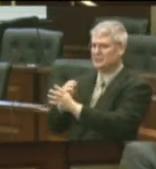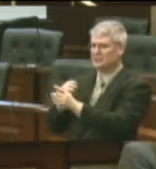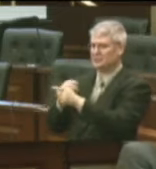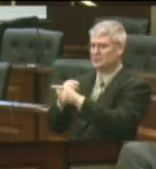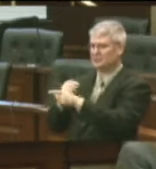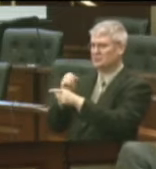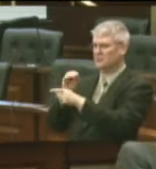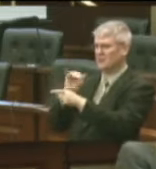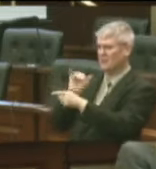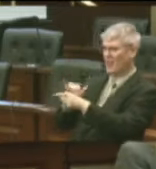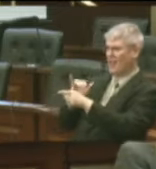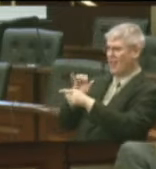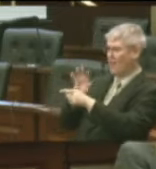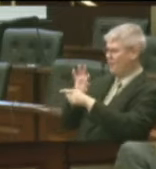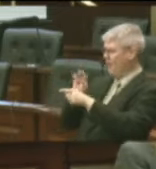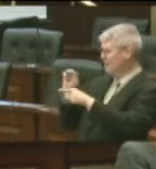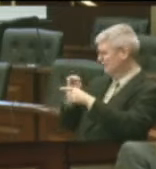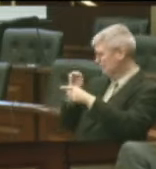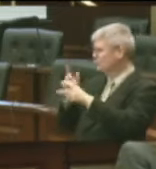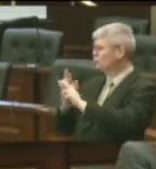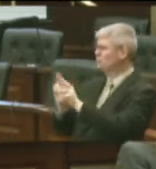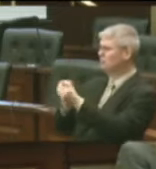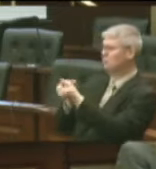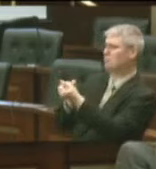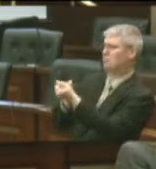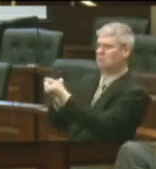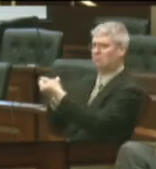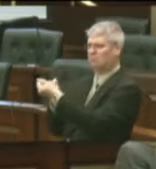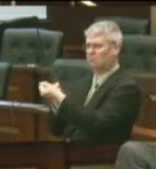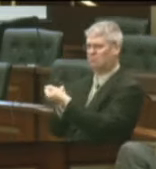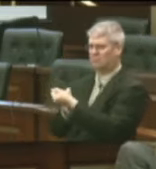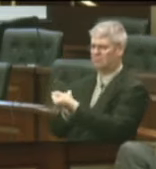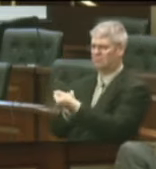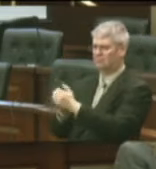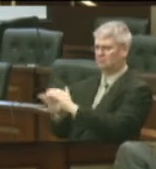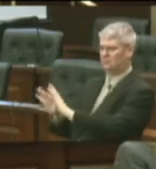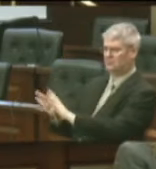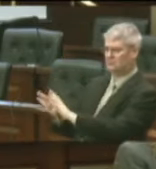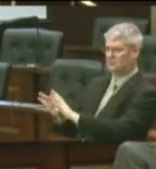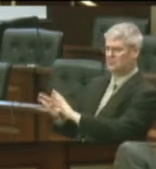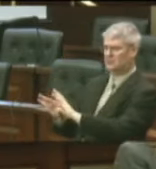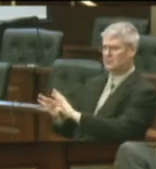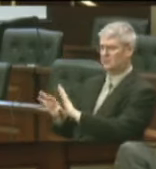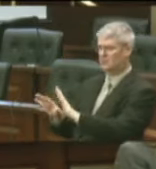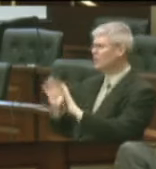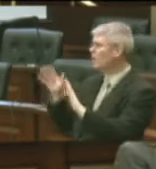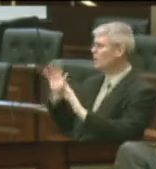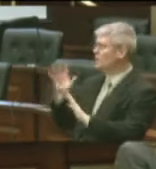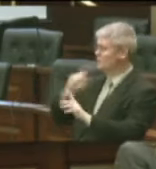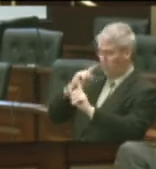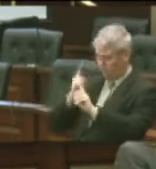of the costs. But everybody's suffering from this thing. I would love to make everybody